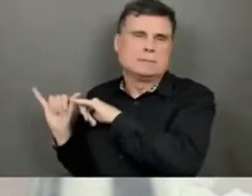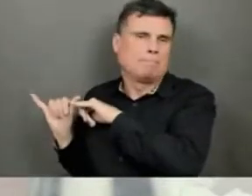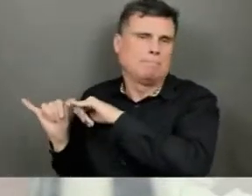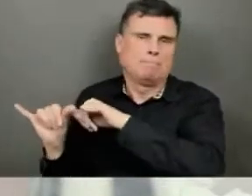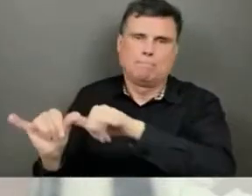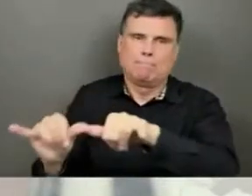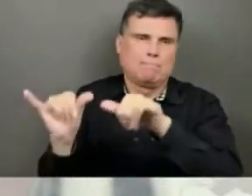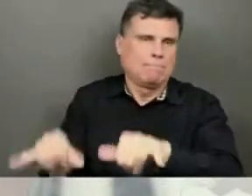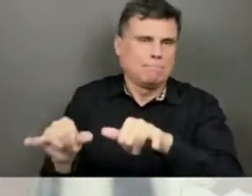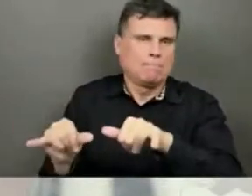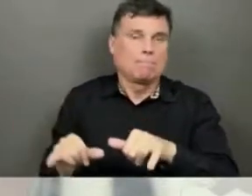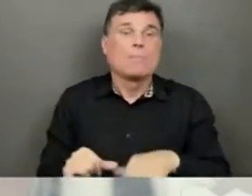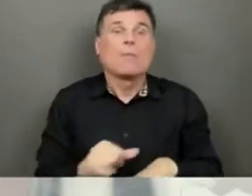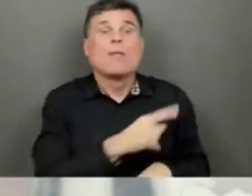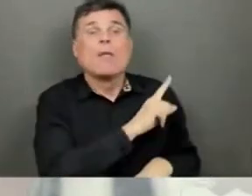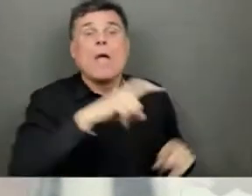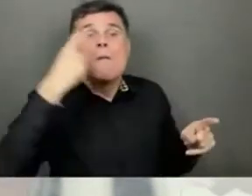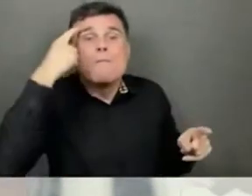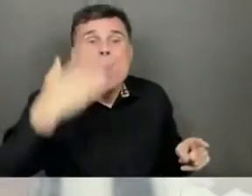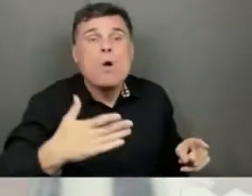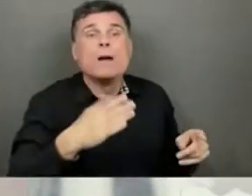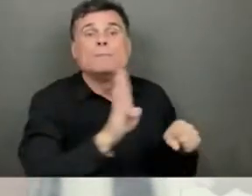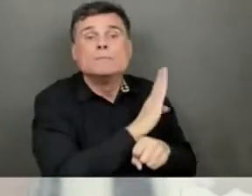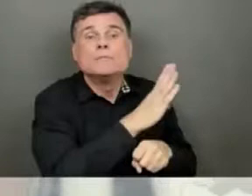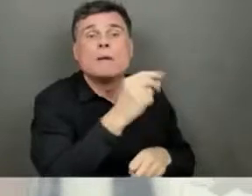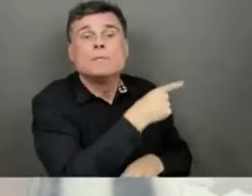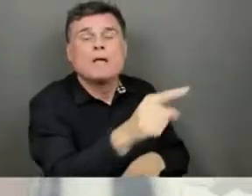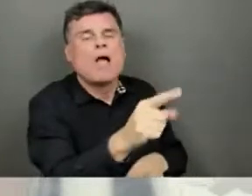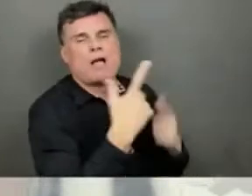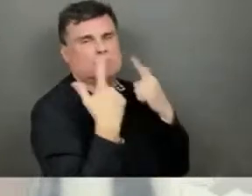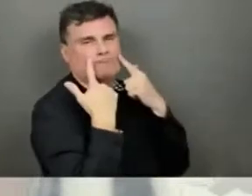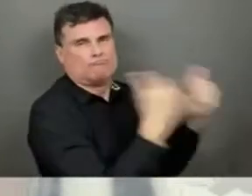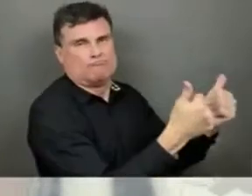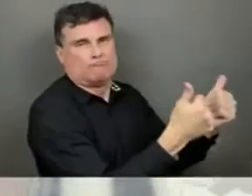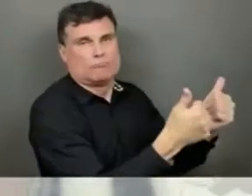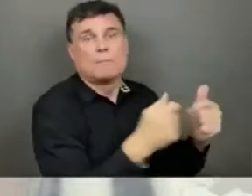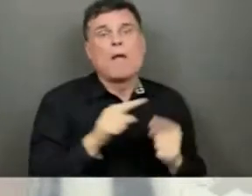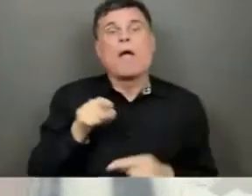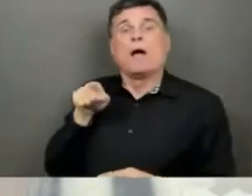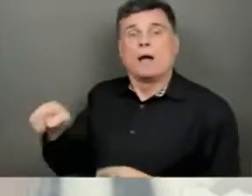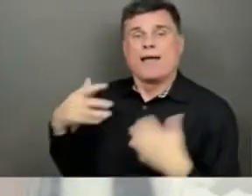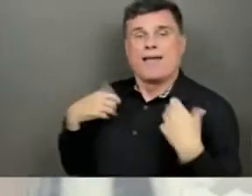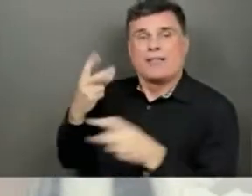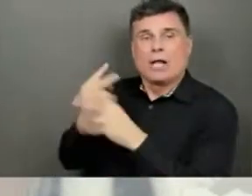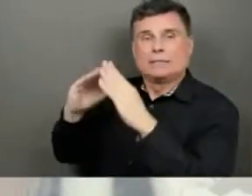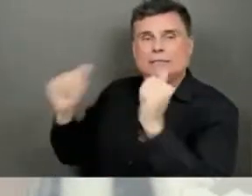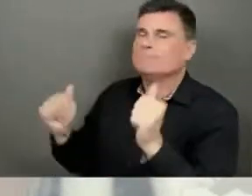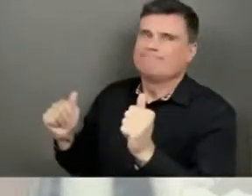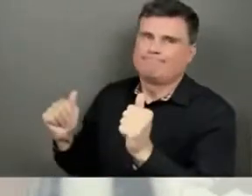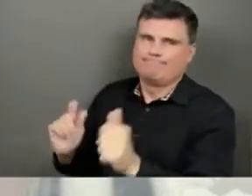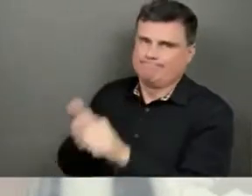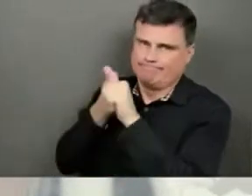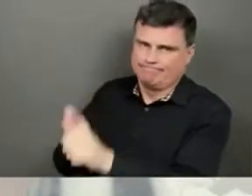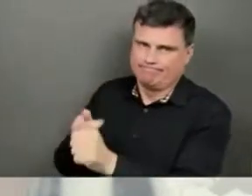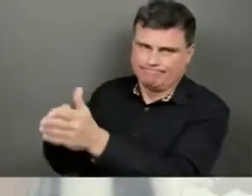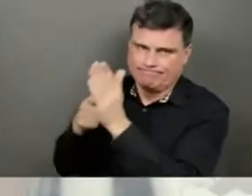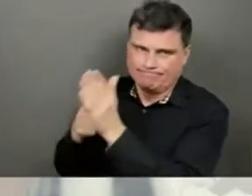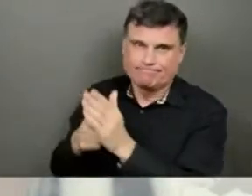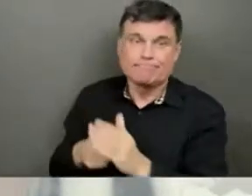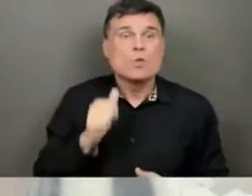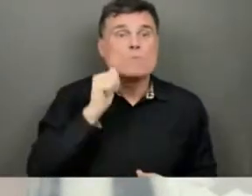place. As all of you know, tomorrow will mark the third anniversary